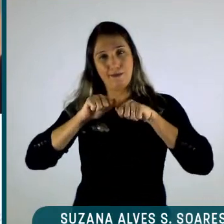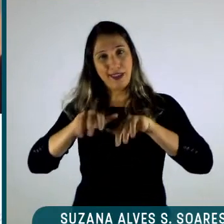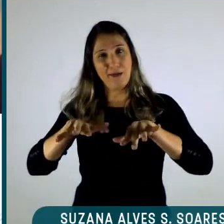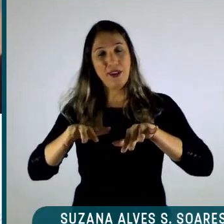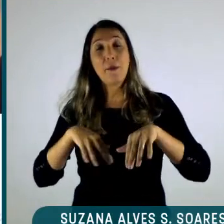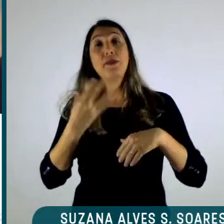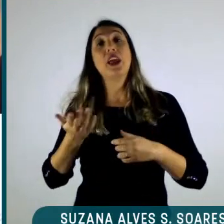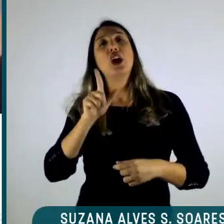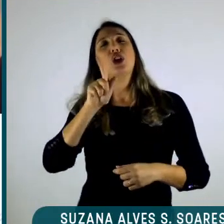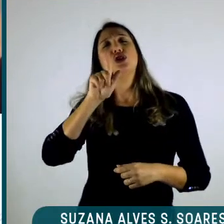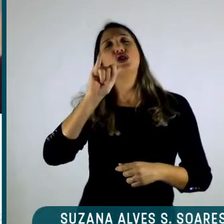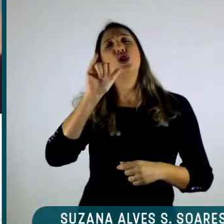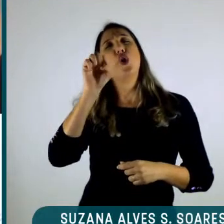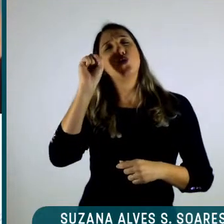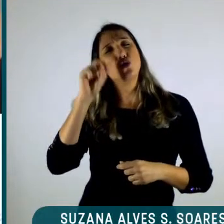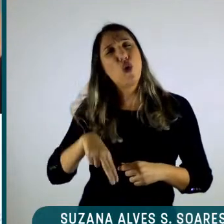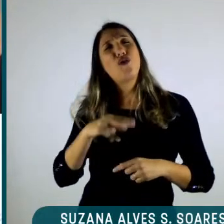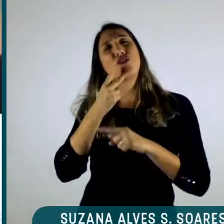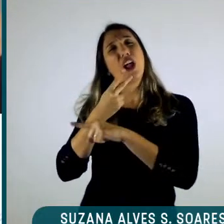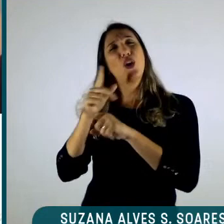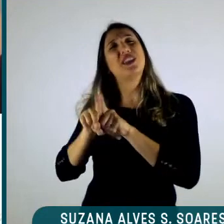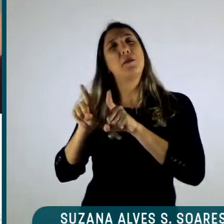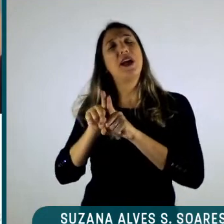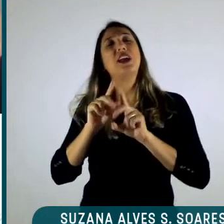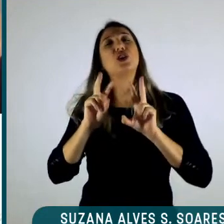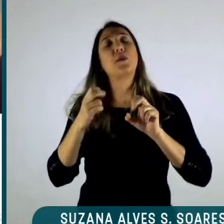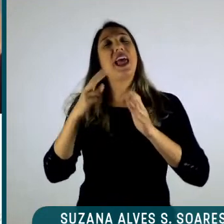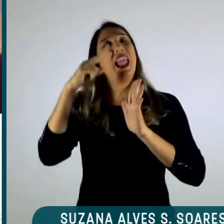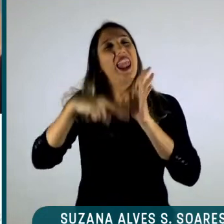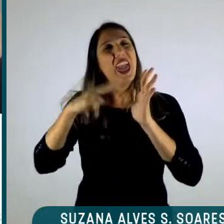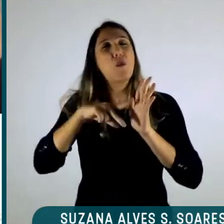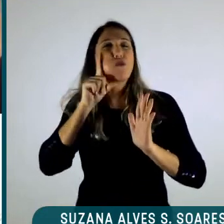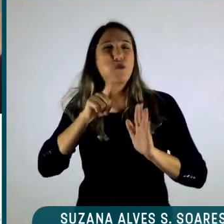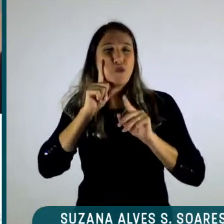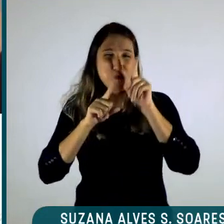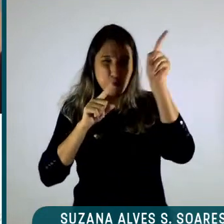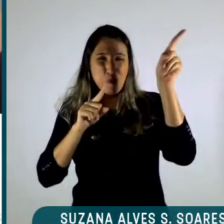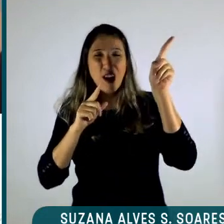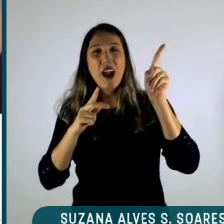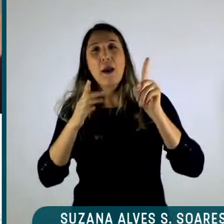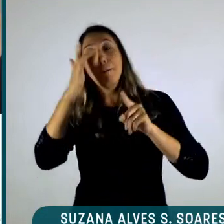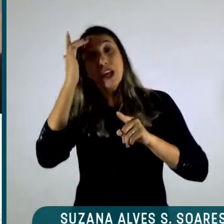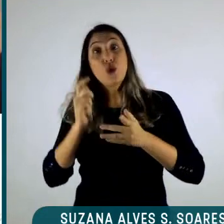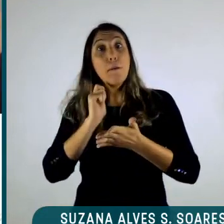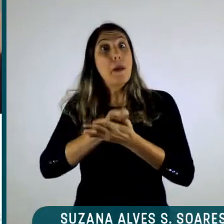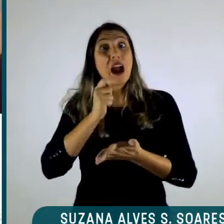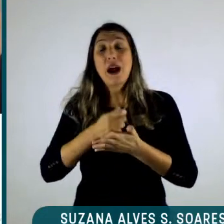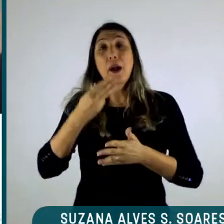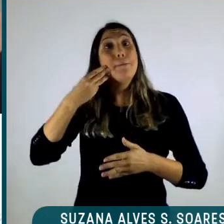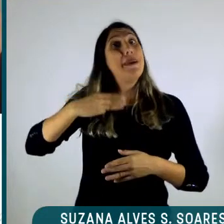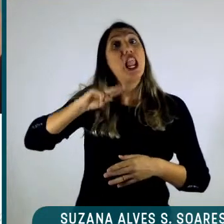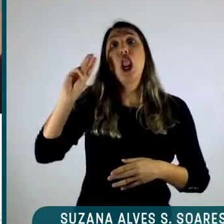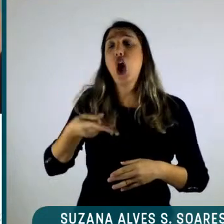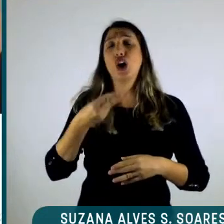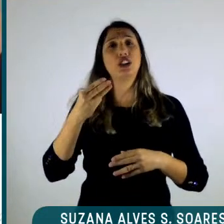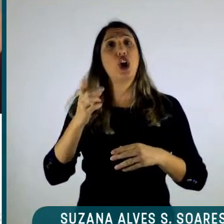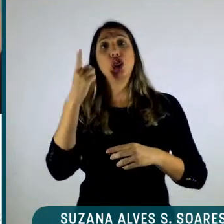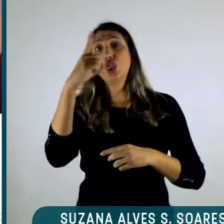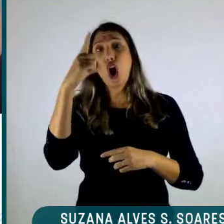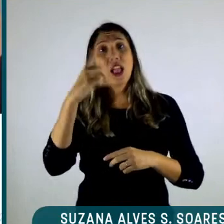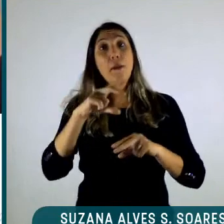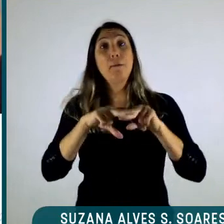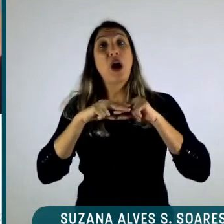to face and to fight against the pandemic. Gilson, you said that you read about the United States, people